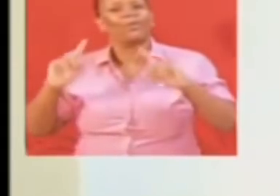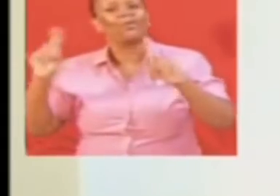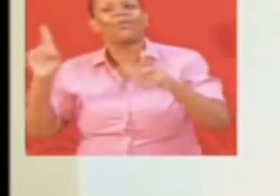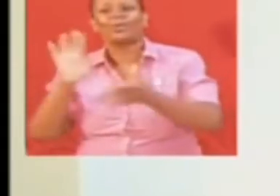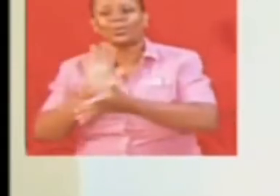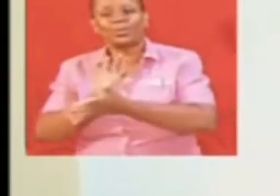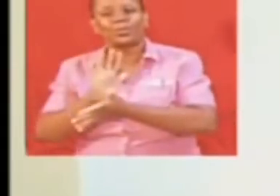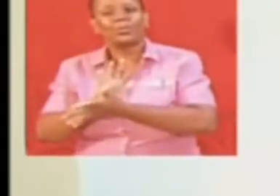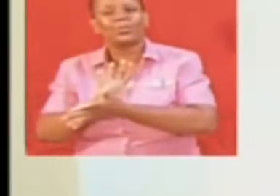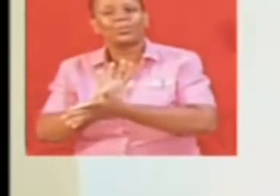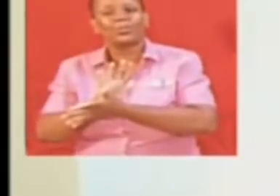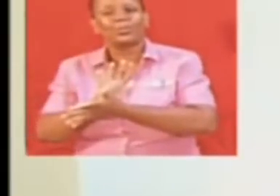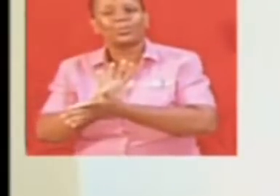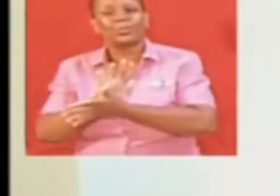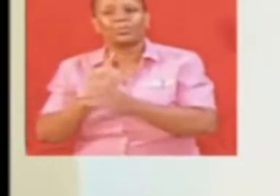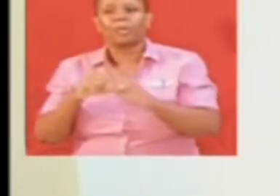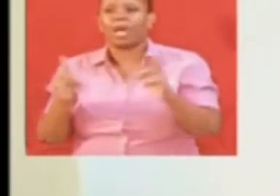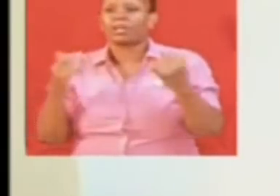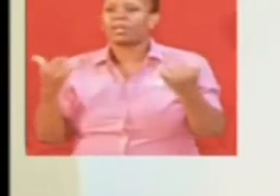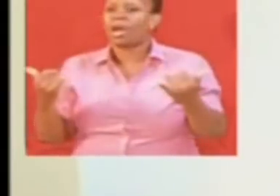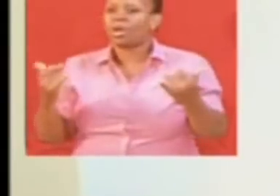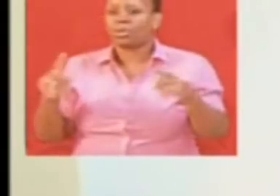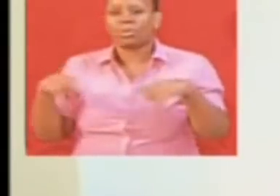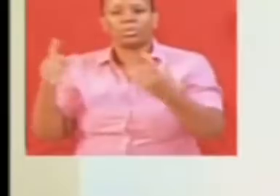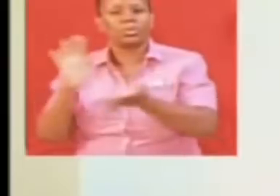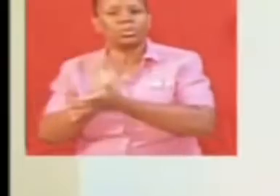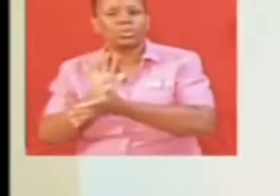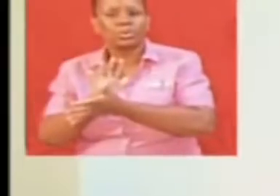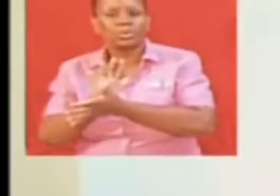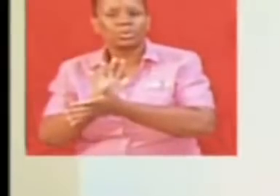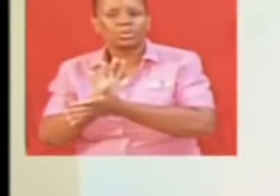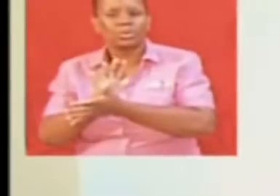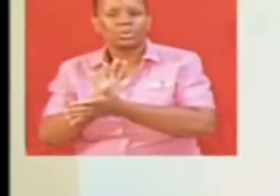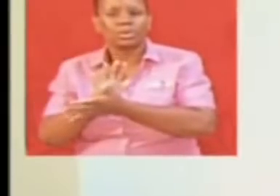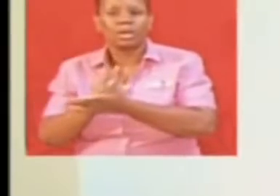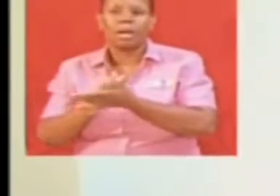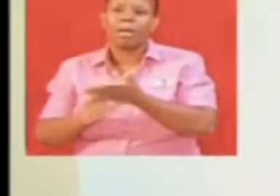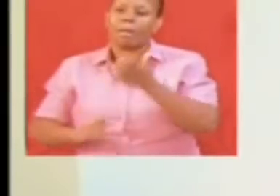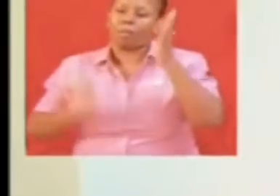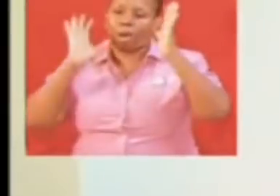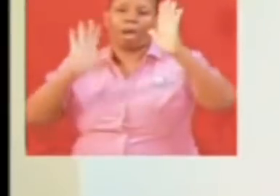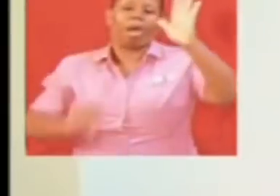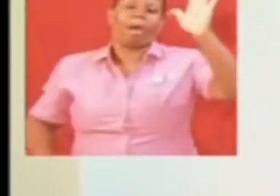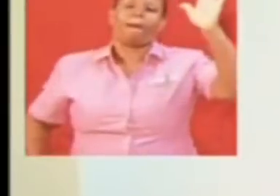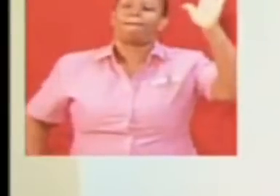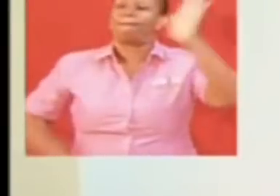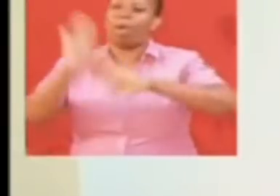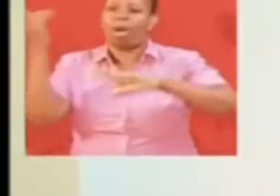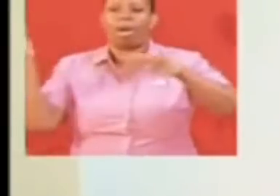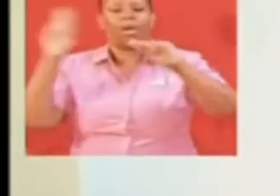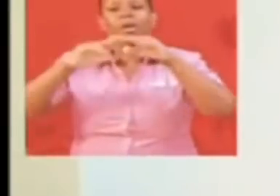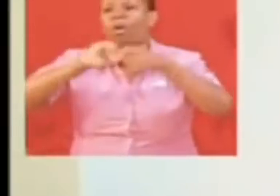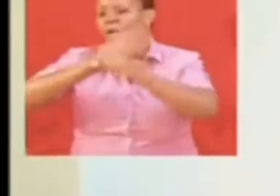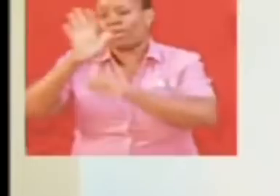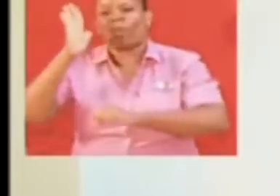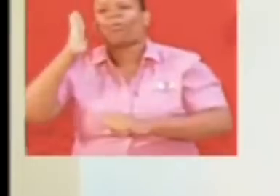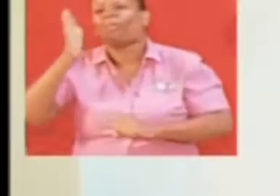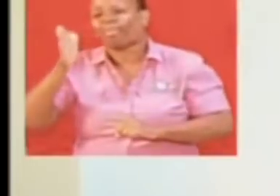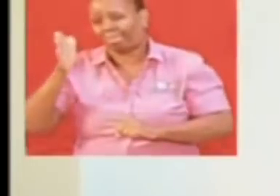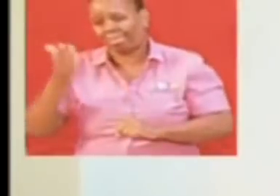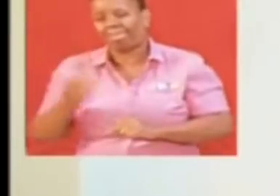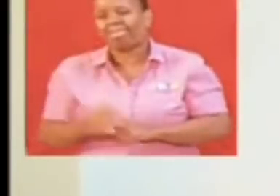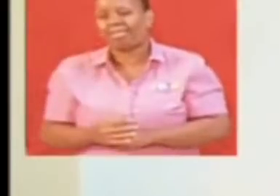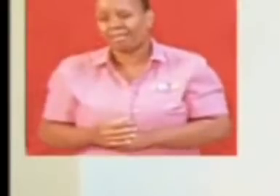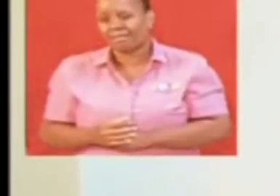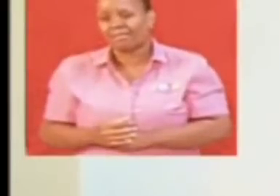would not be the same that you're seeing here in the curve that shows men versus women. There would have been a serious cohort of children in there,